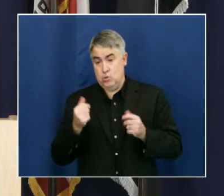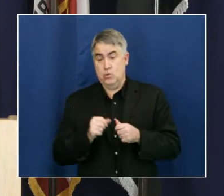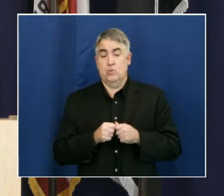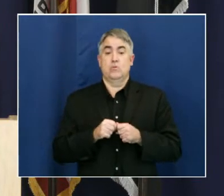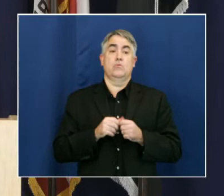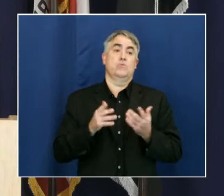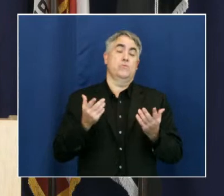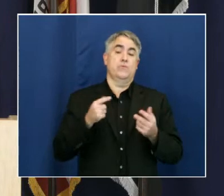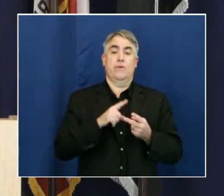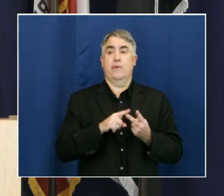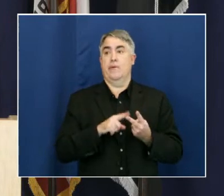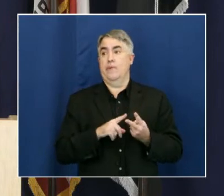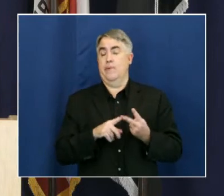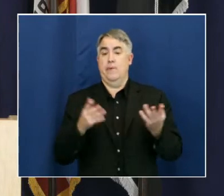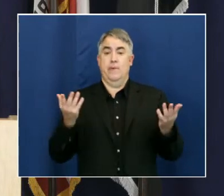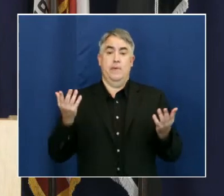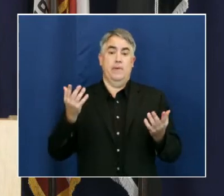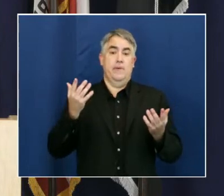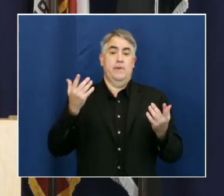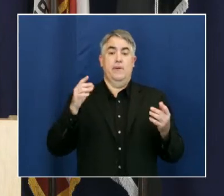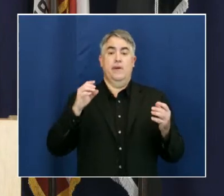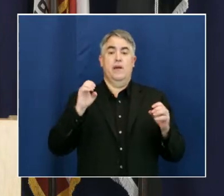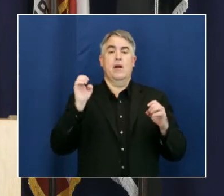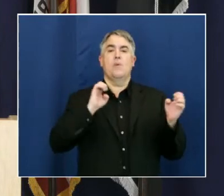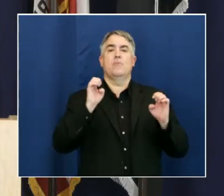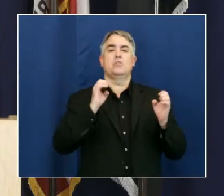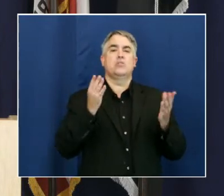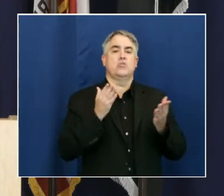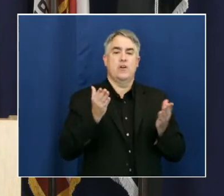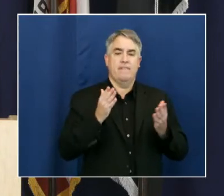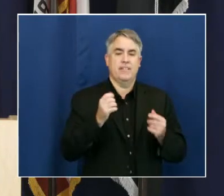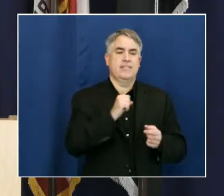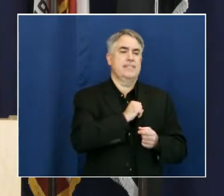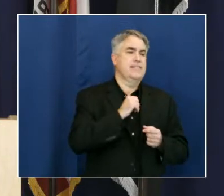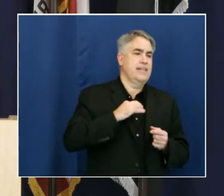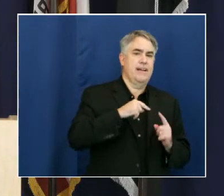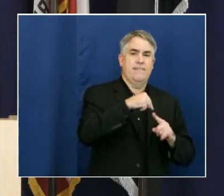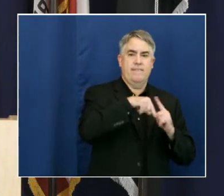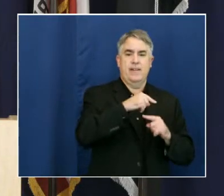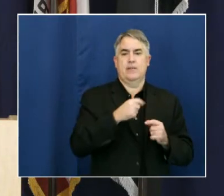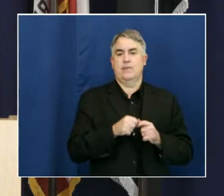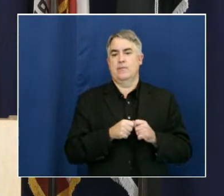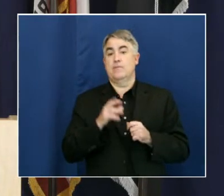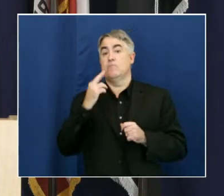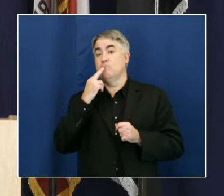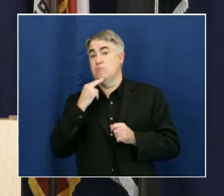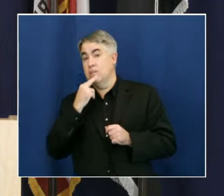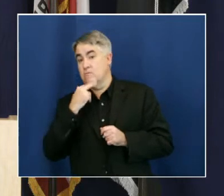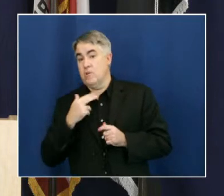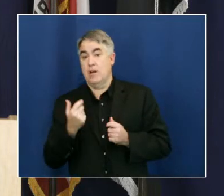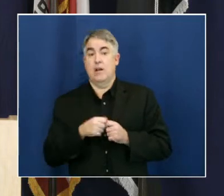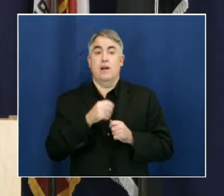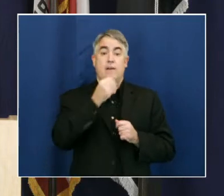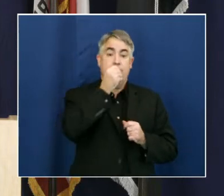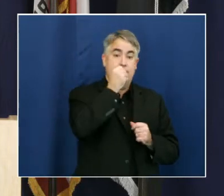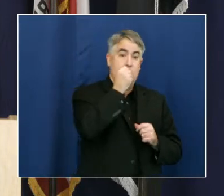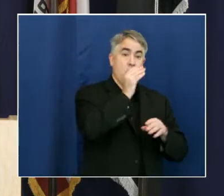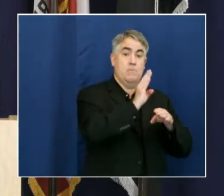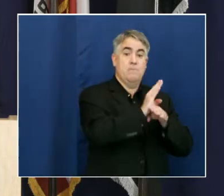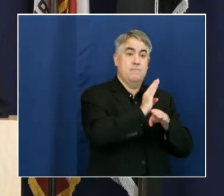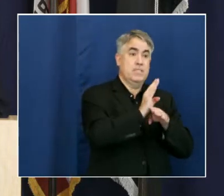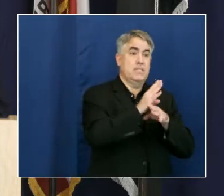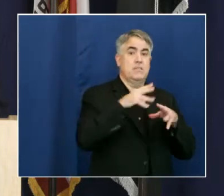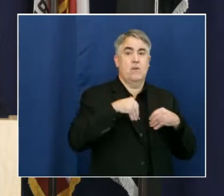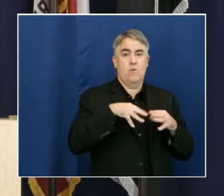as emergency services, and then food and agriculture, including restaurants. So we will be planning for those latter three